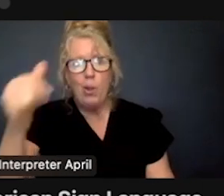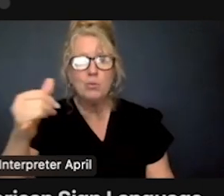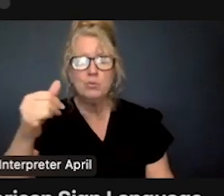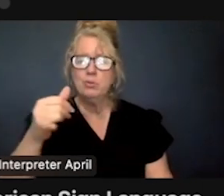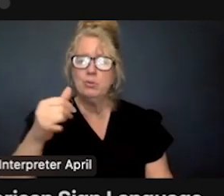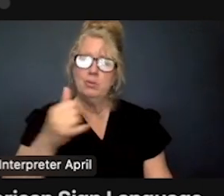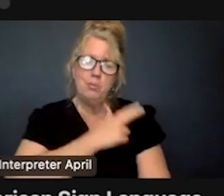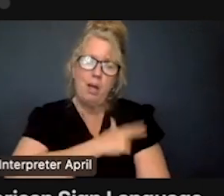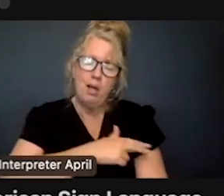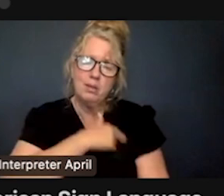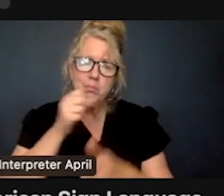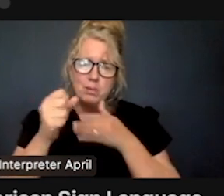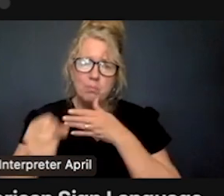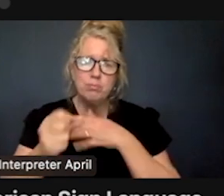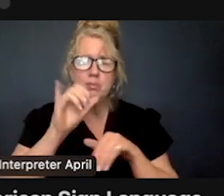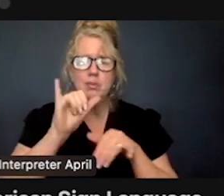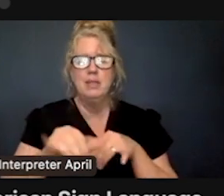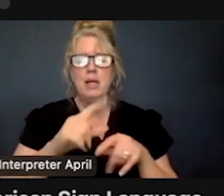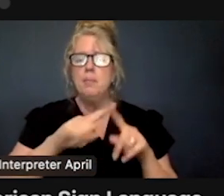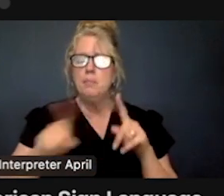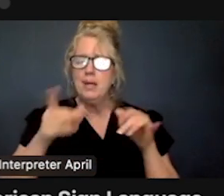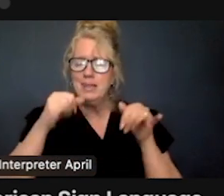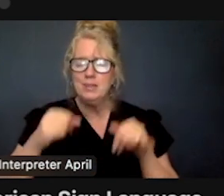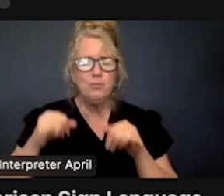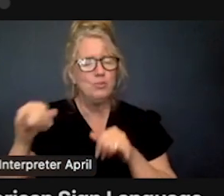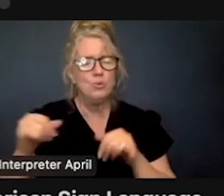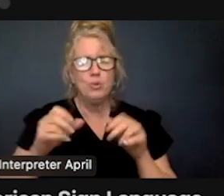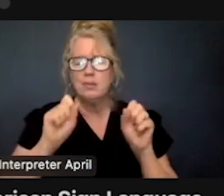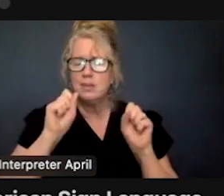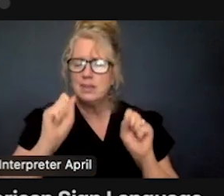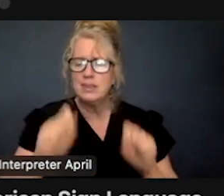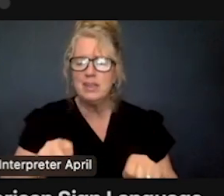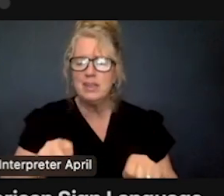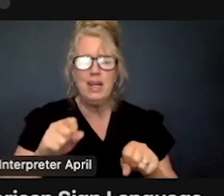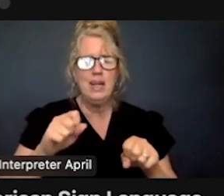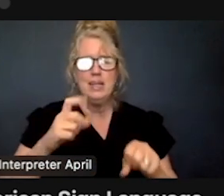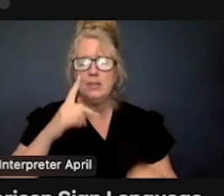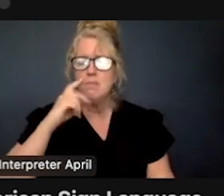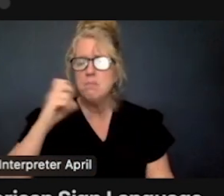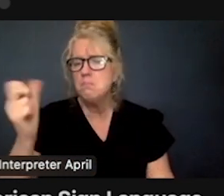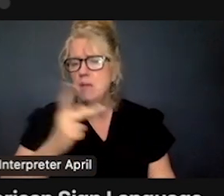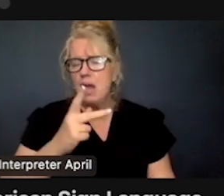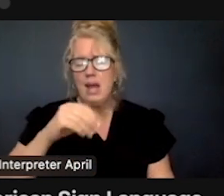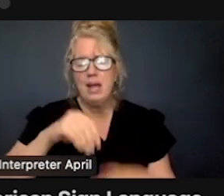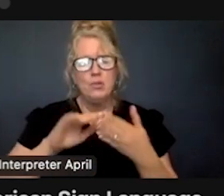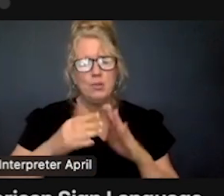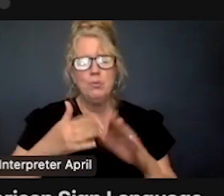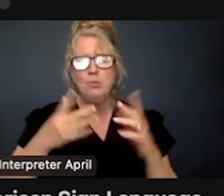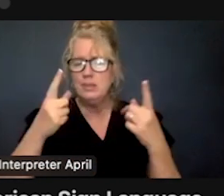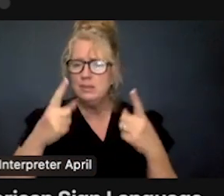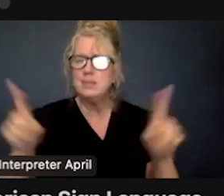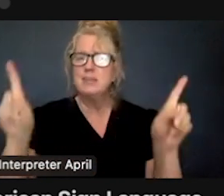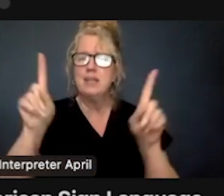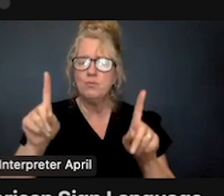hospitalization. Individuals can be returned to the community, be successful in the